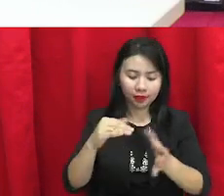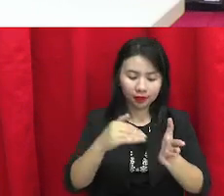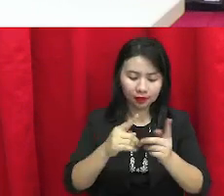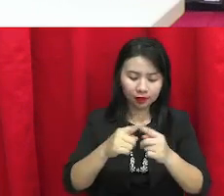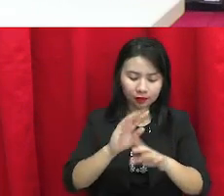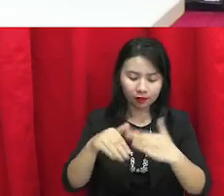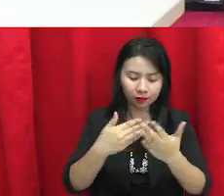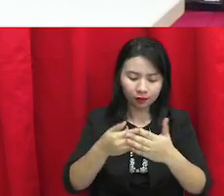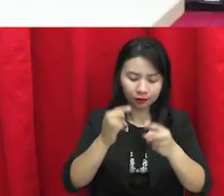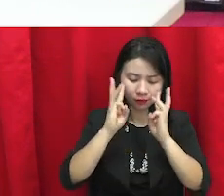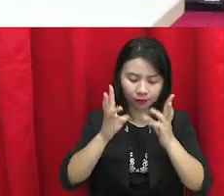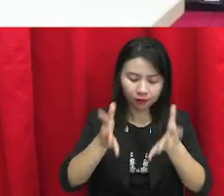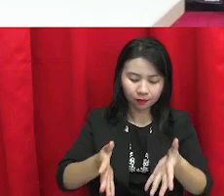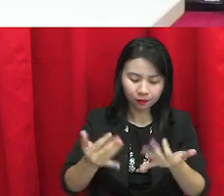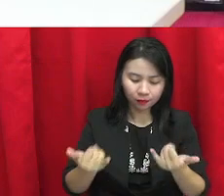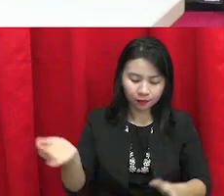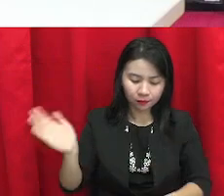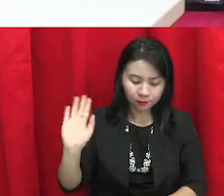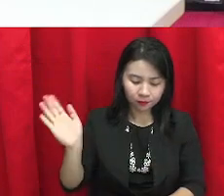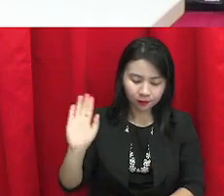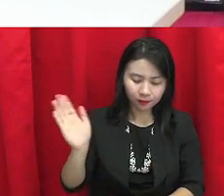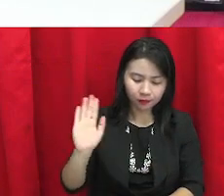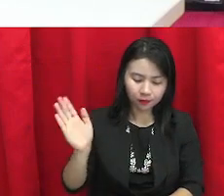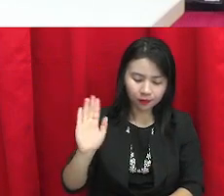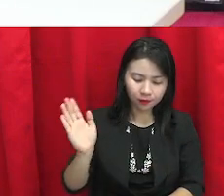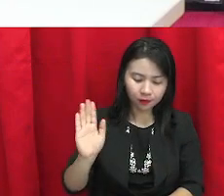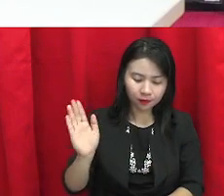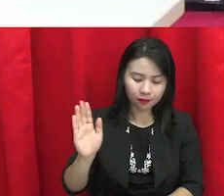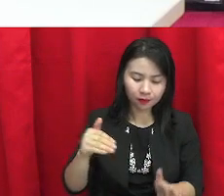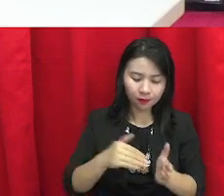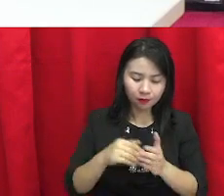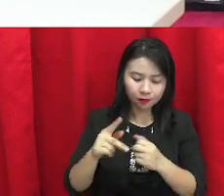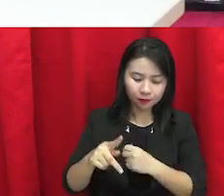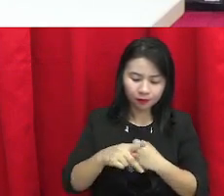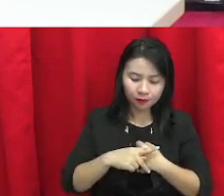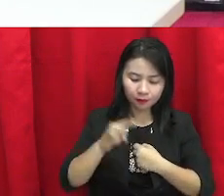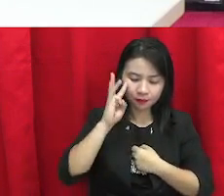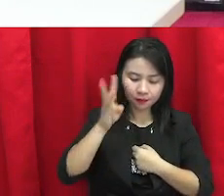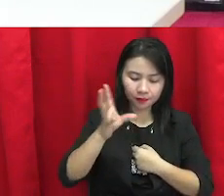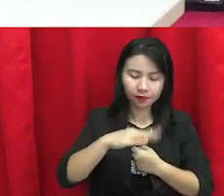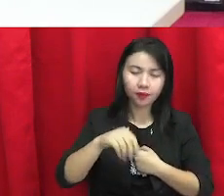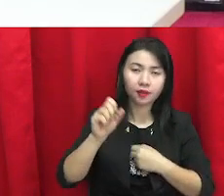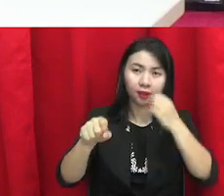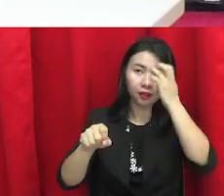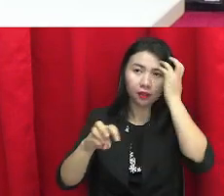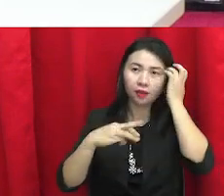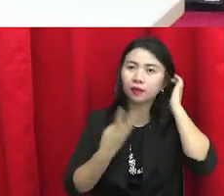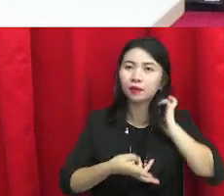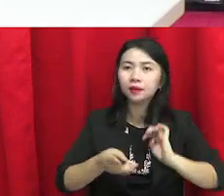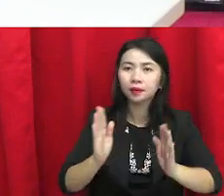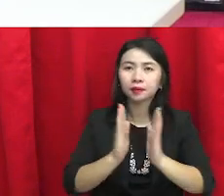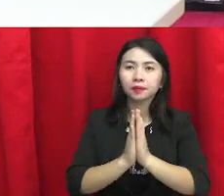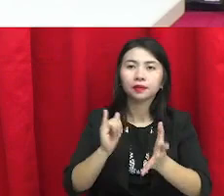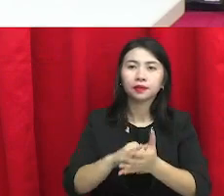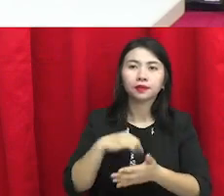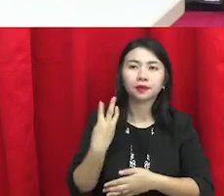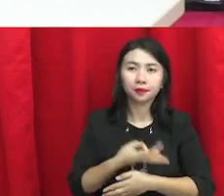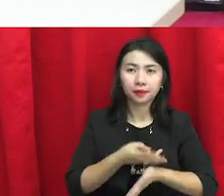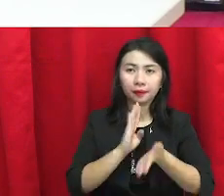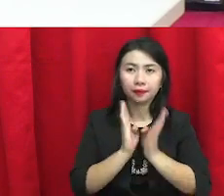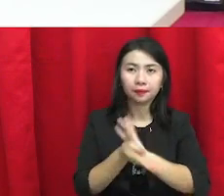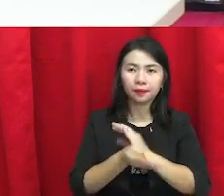namin nationwide and worldwide. Keep tuning in and praying that we will be a blessing to you this